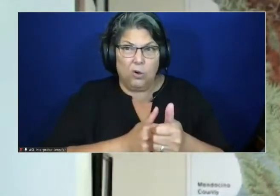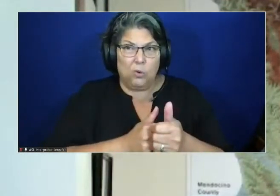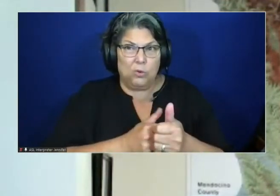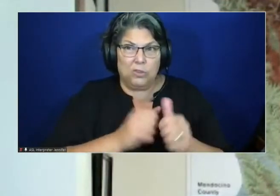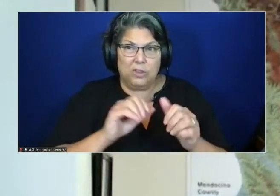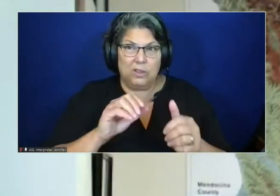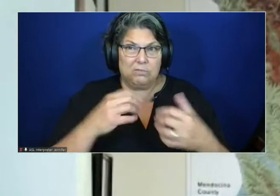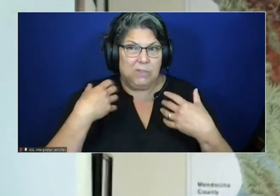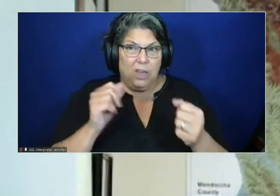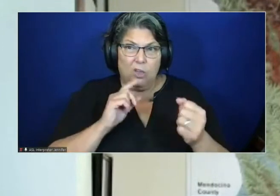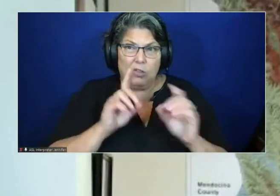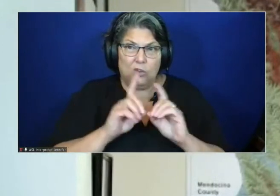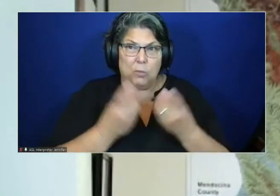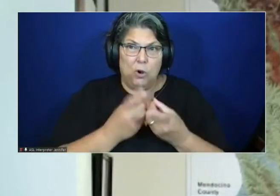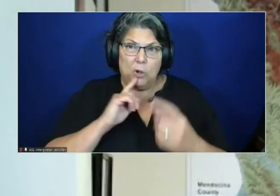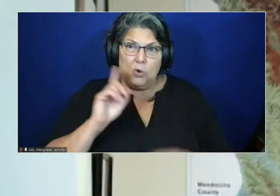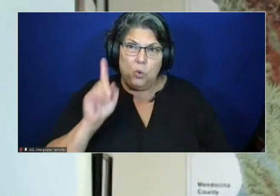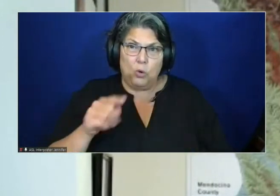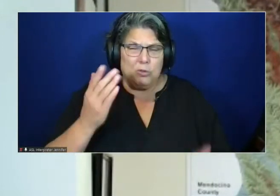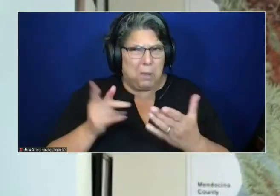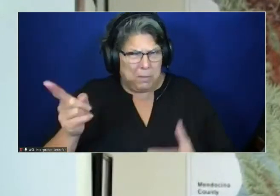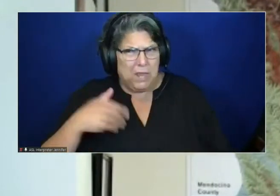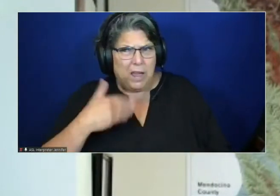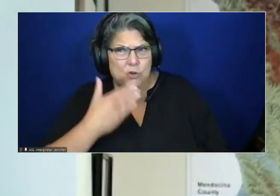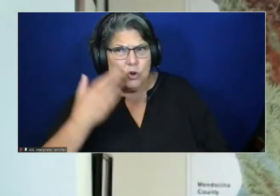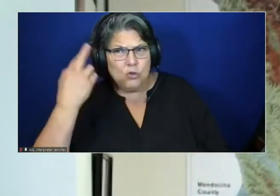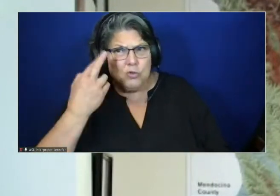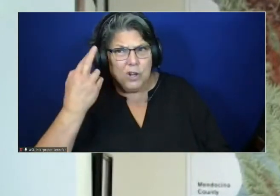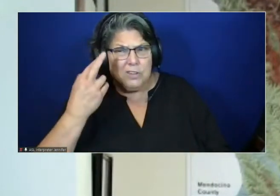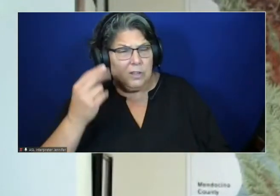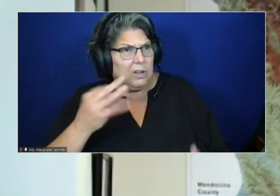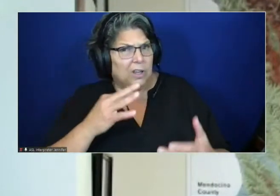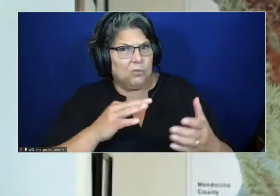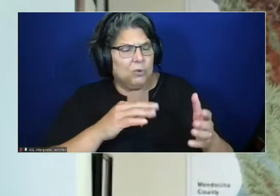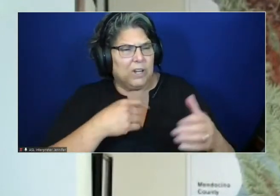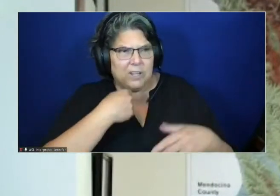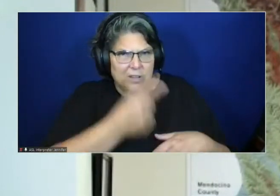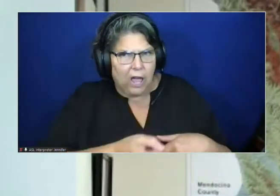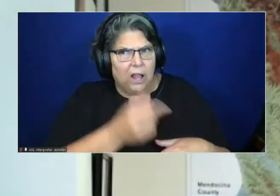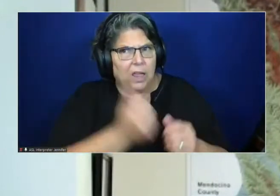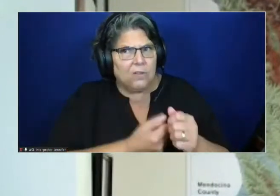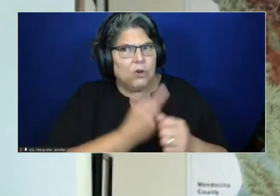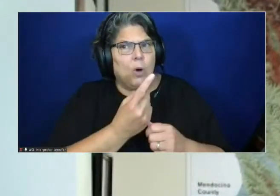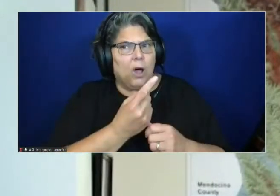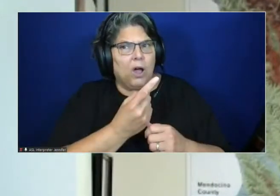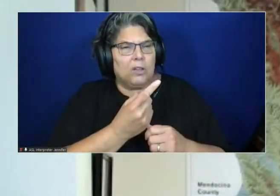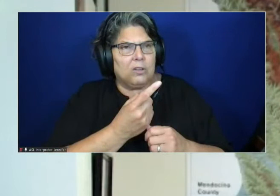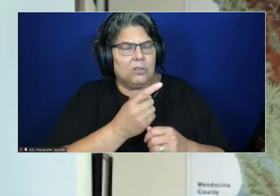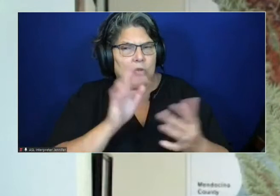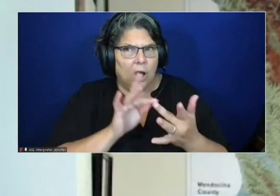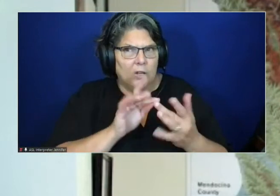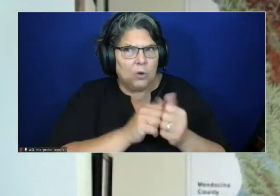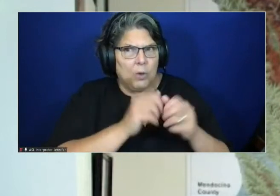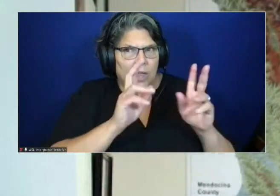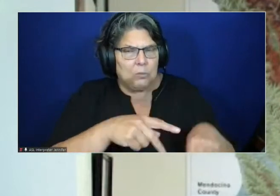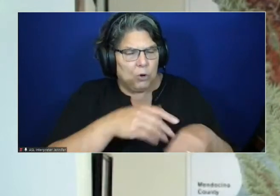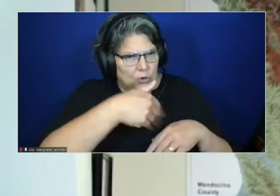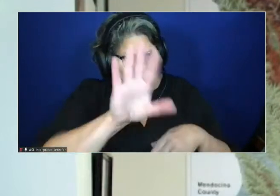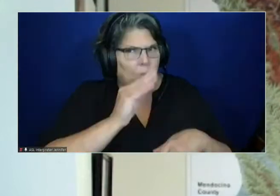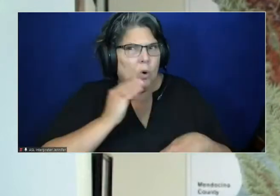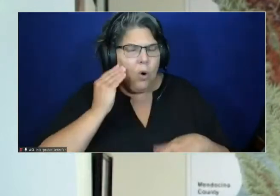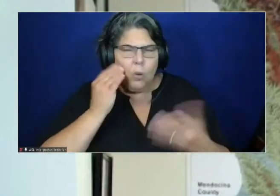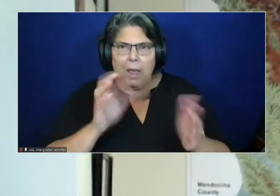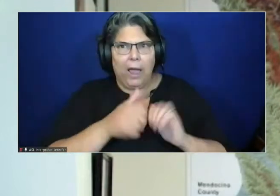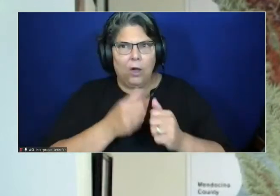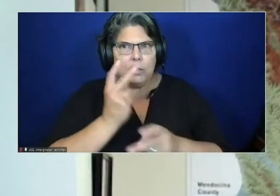be for very good reasons from their point of view. If they let everybody go who's been a close contact, it'd be hard for them to continue their